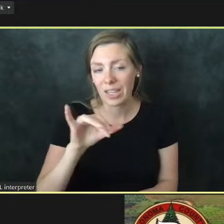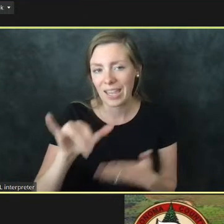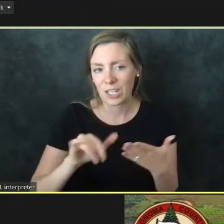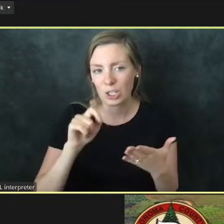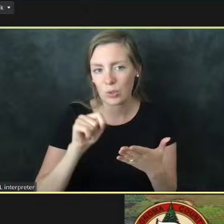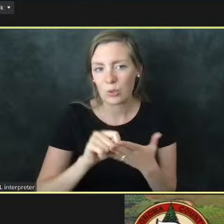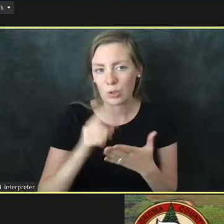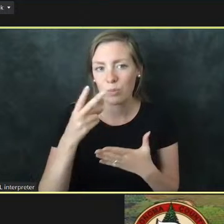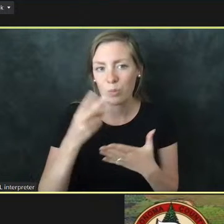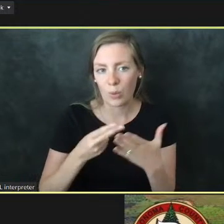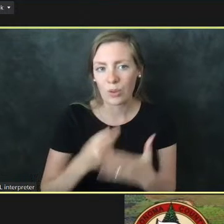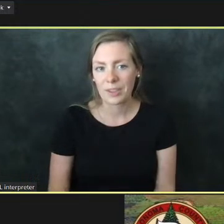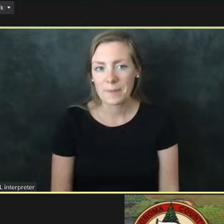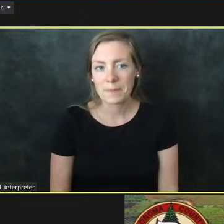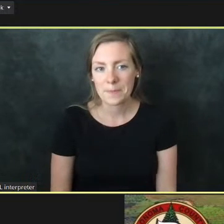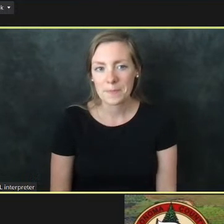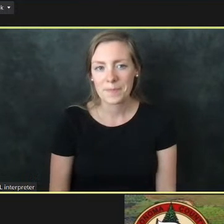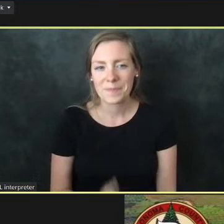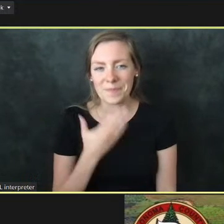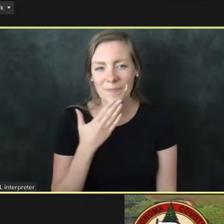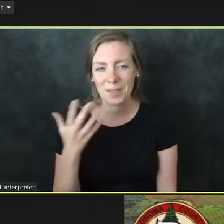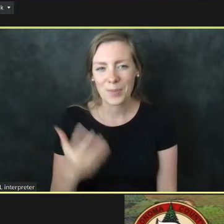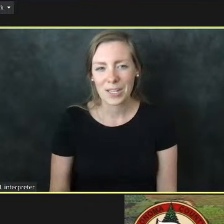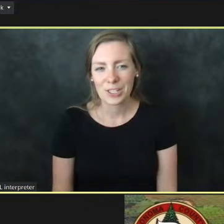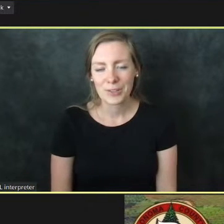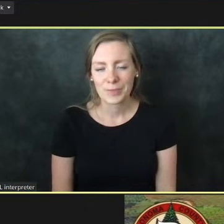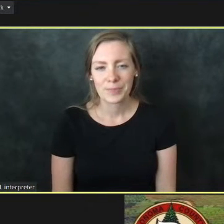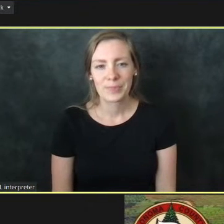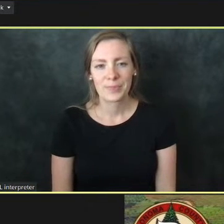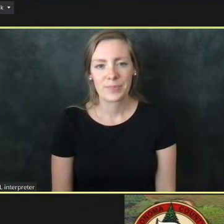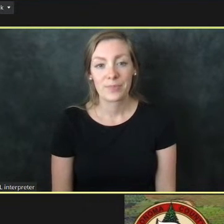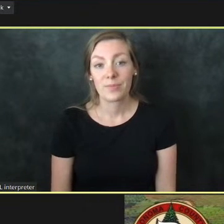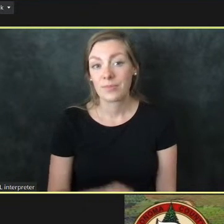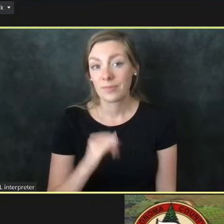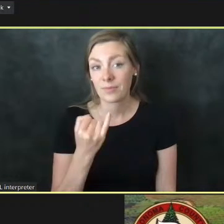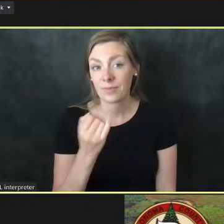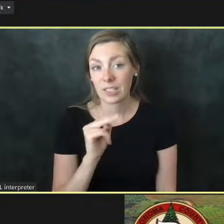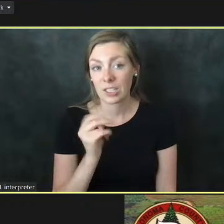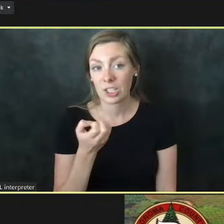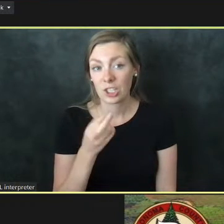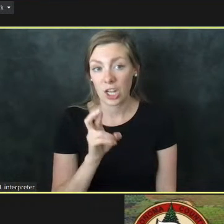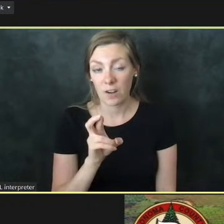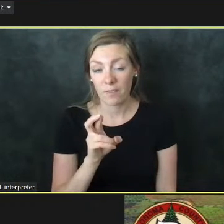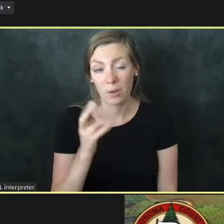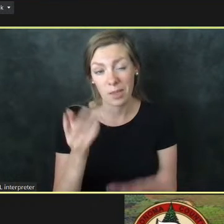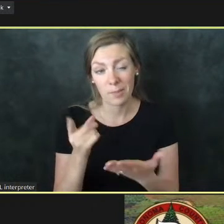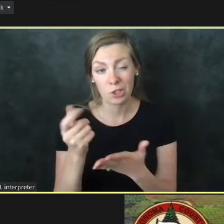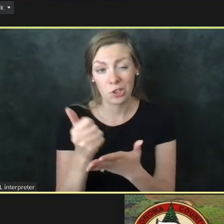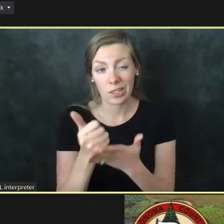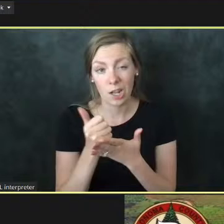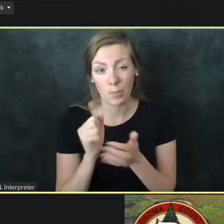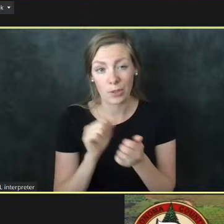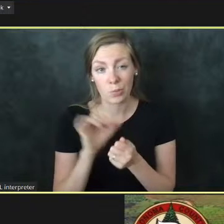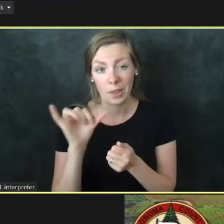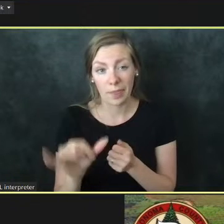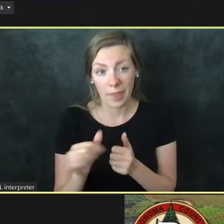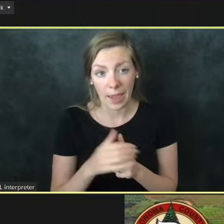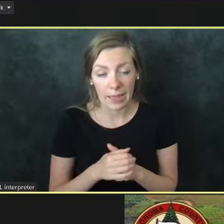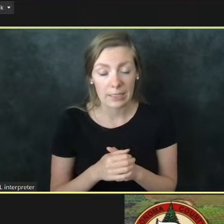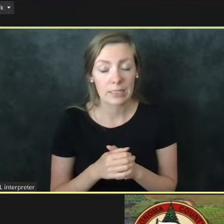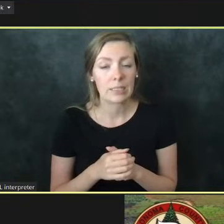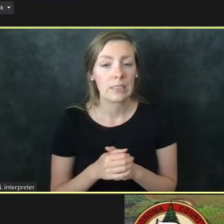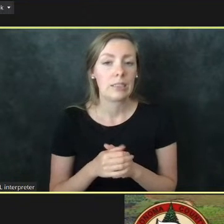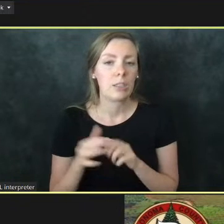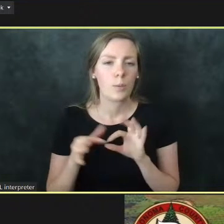Facebook también. Great, thank you very much. And maybe Jennifer can help us with this one, because there always seems to be a question or two about pools and spas